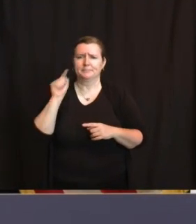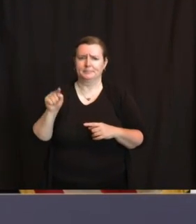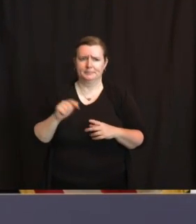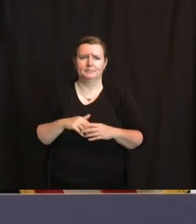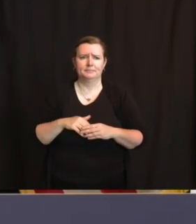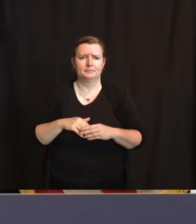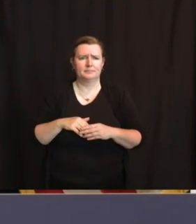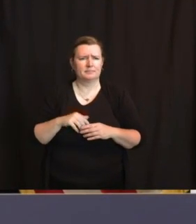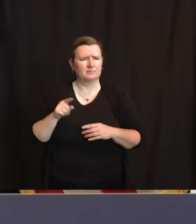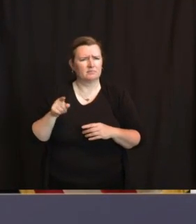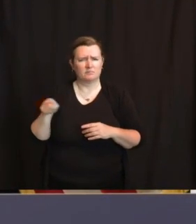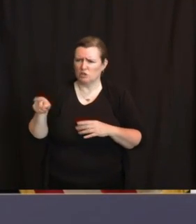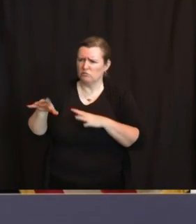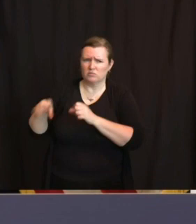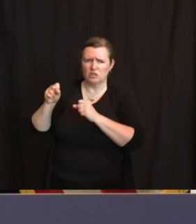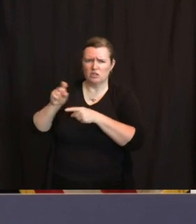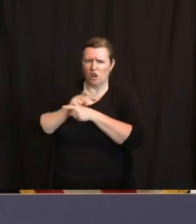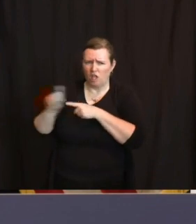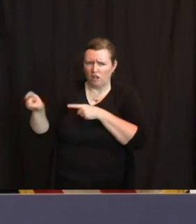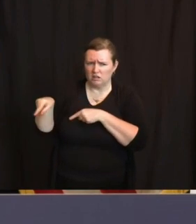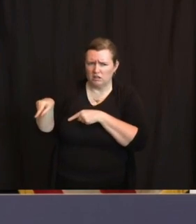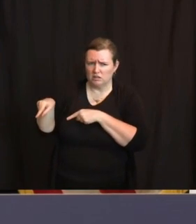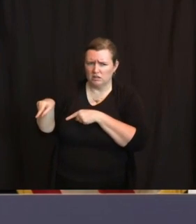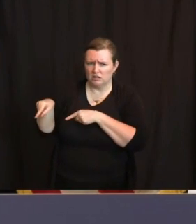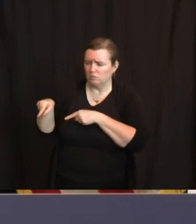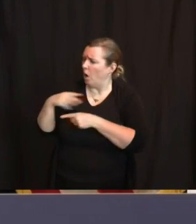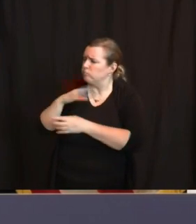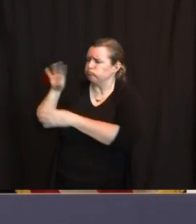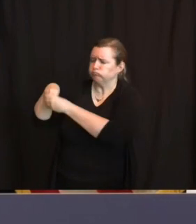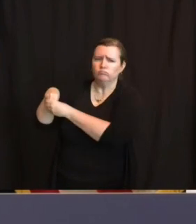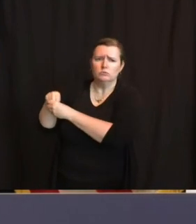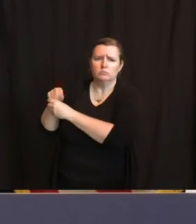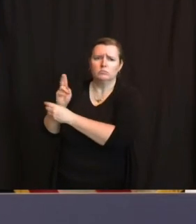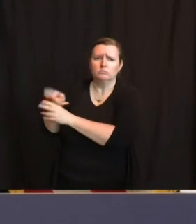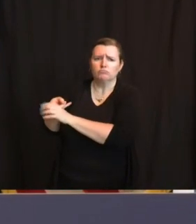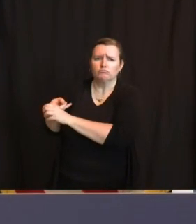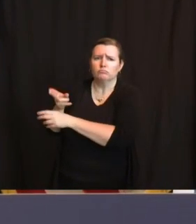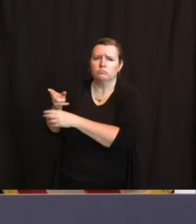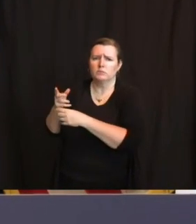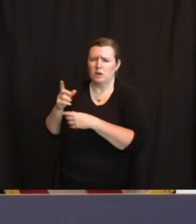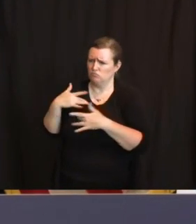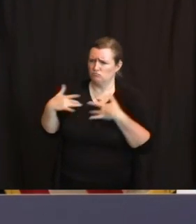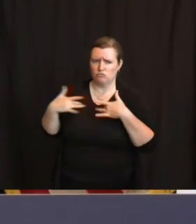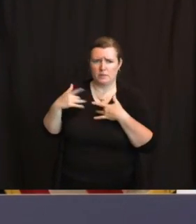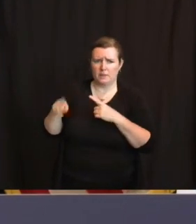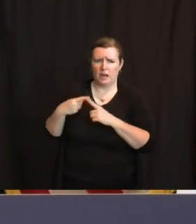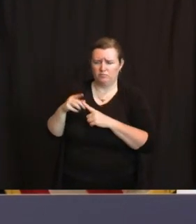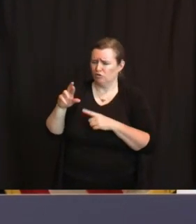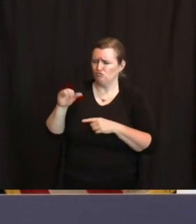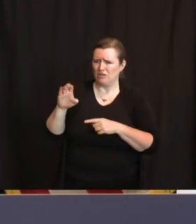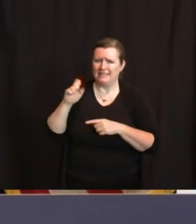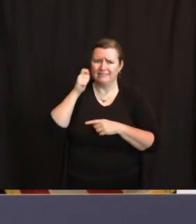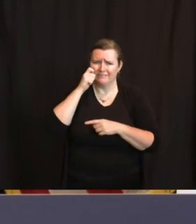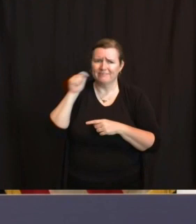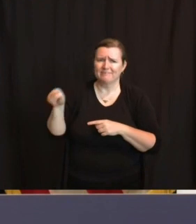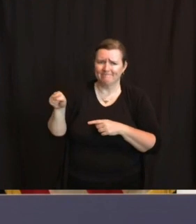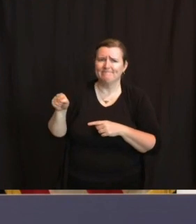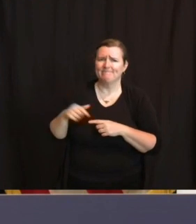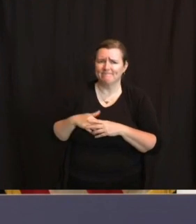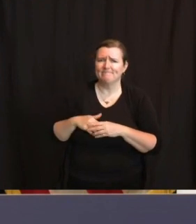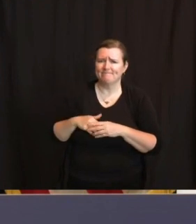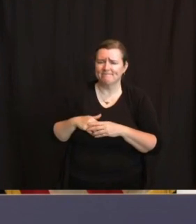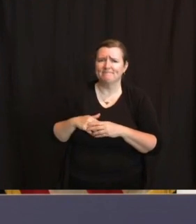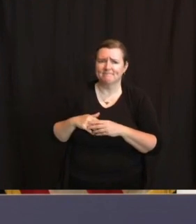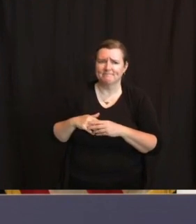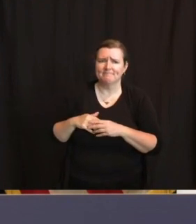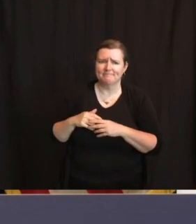least part of it. That's something that continues to be of concern, I know, to us and to all of us. And I think we're trying to find, we're